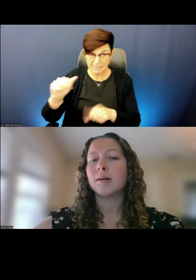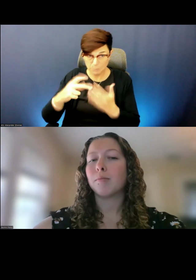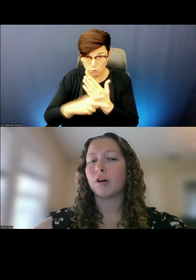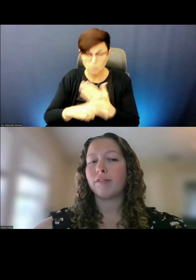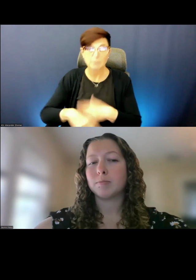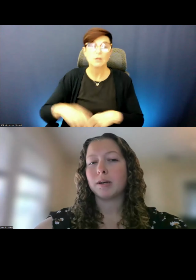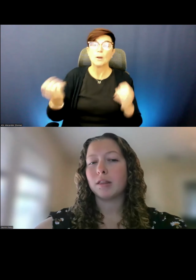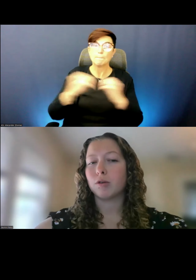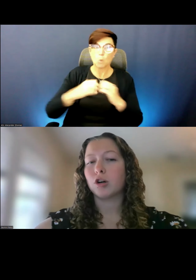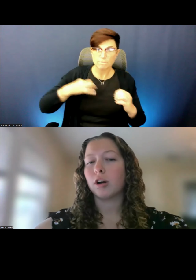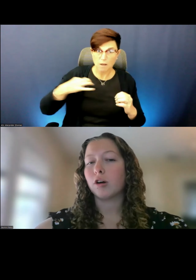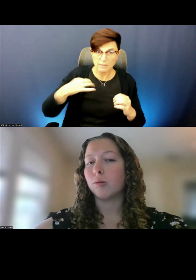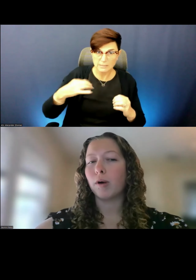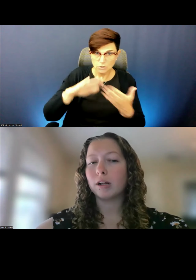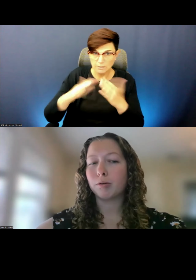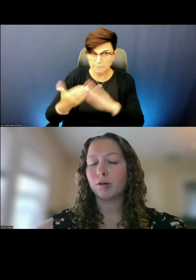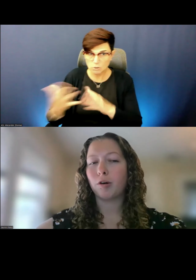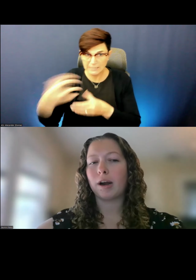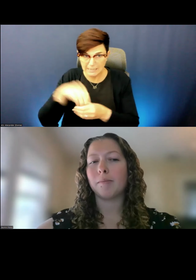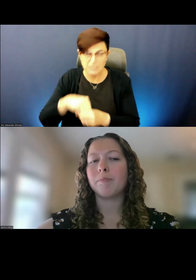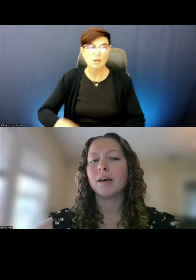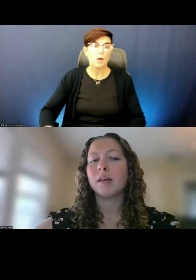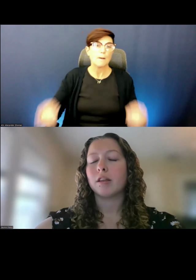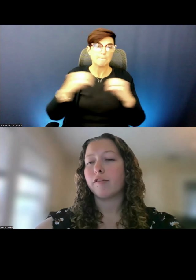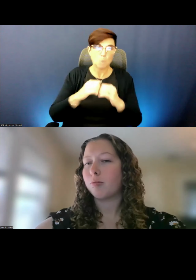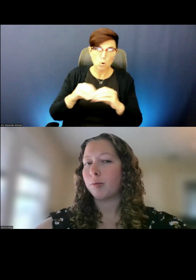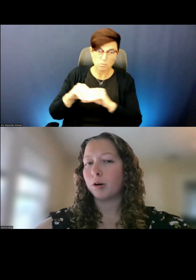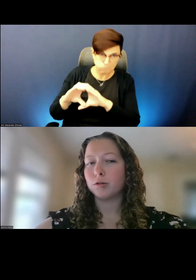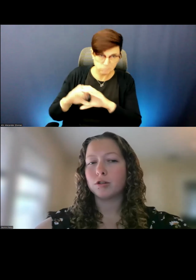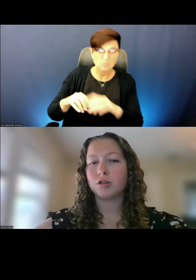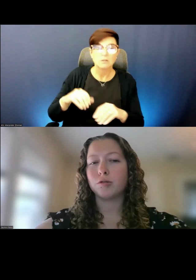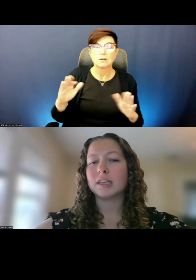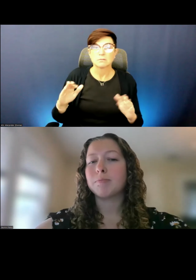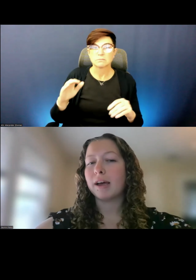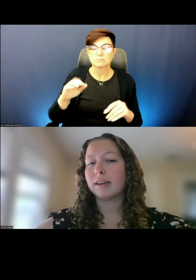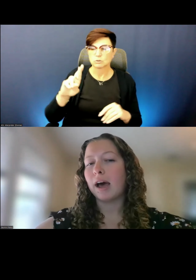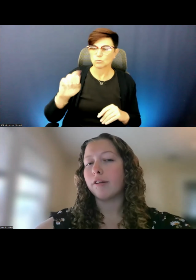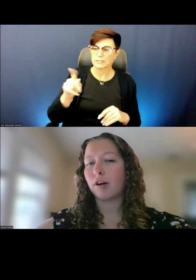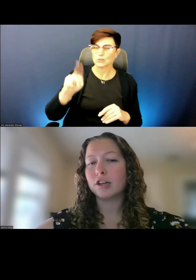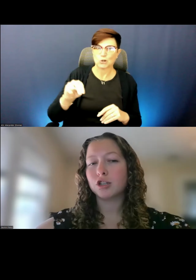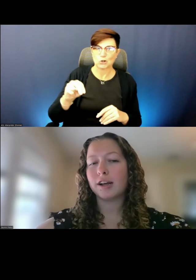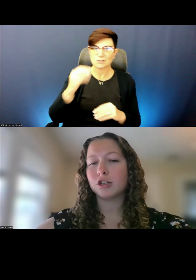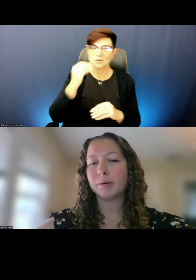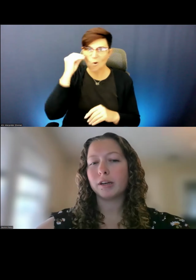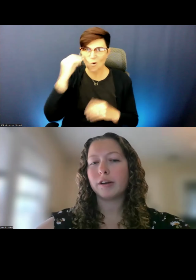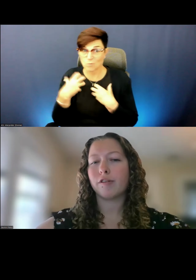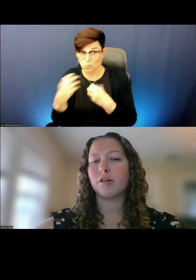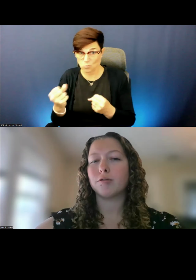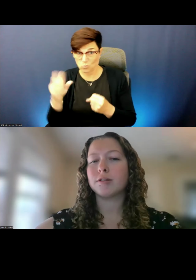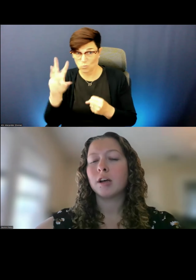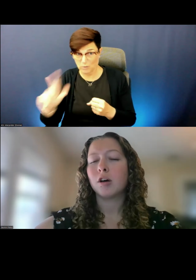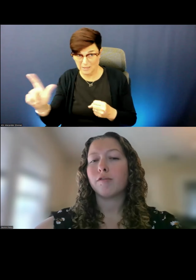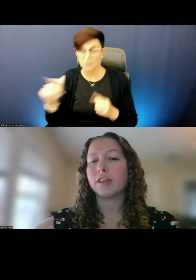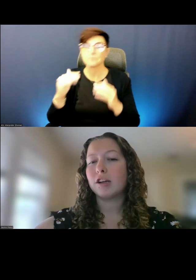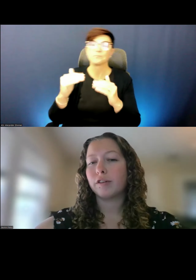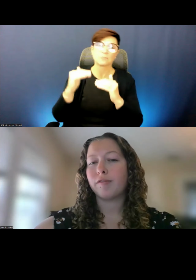programs, more investment in the Returning Home Well program. The governor proposed to expand CalFresh eligibility for